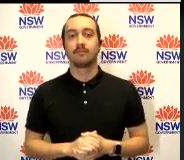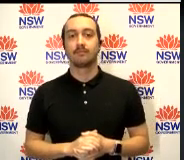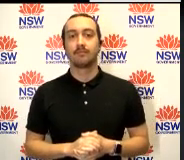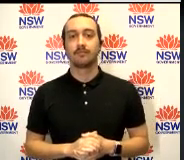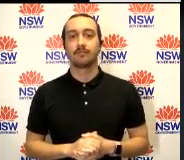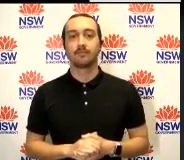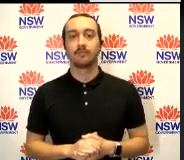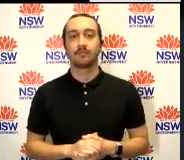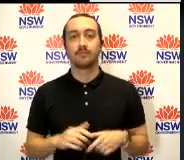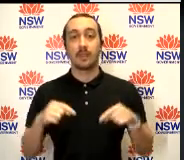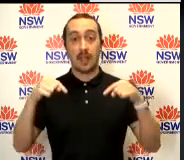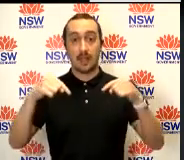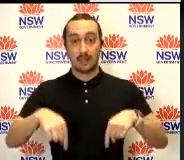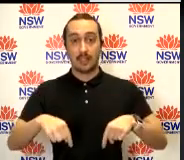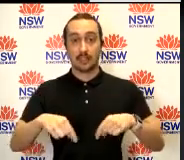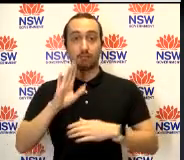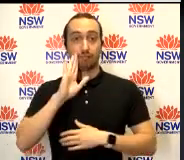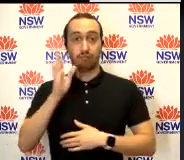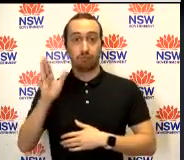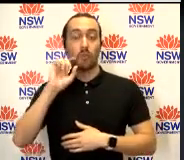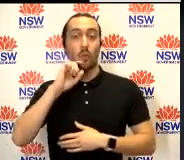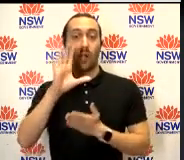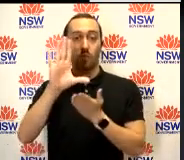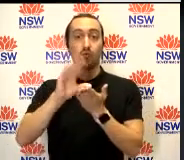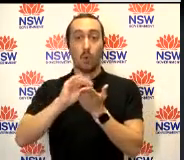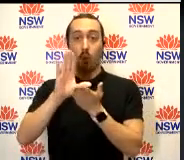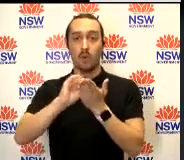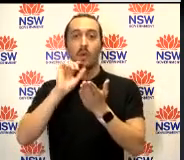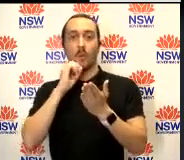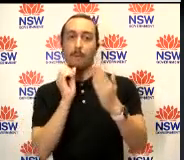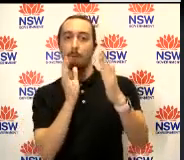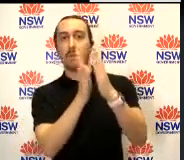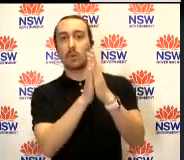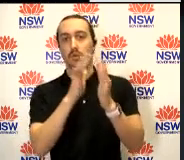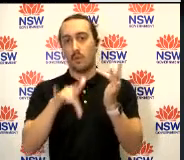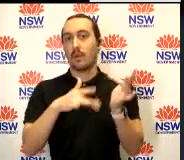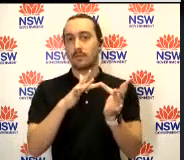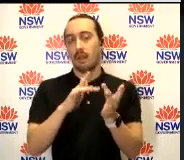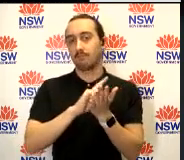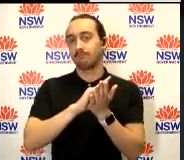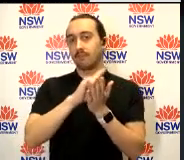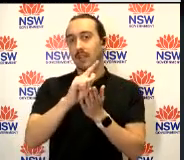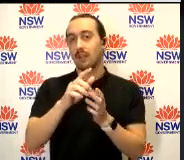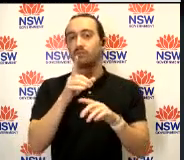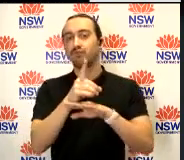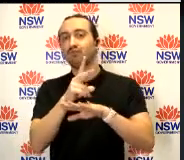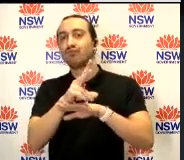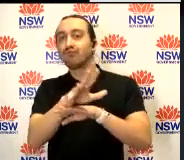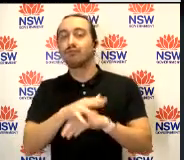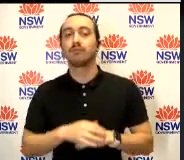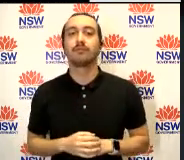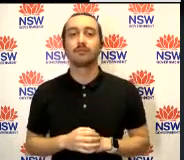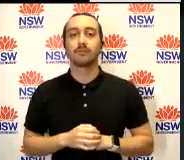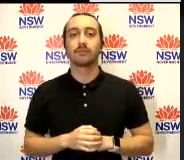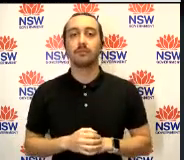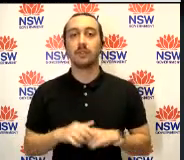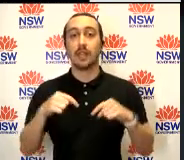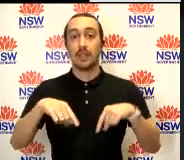This session will be recorded and will be made available on our website in the coming weeks. We will commence this